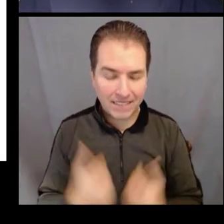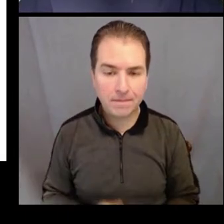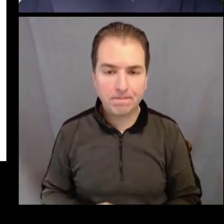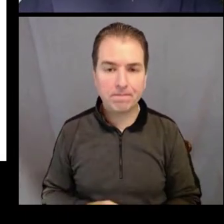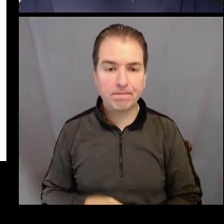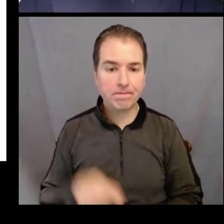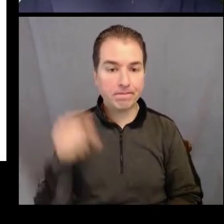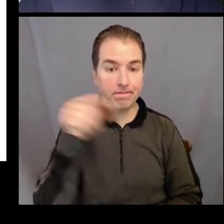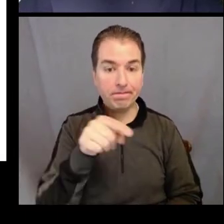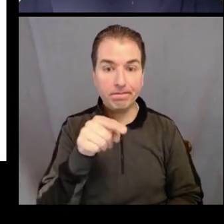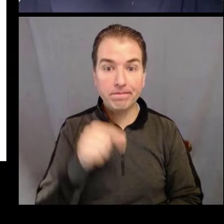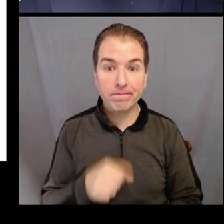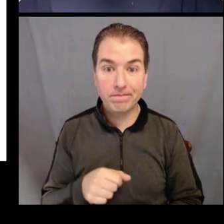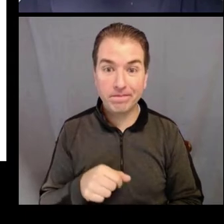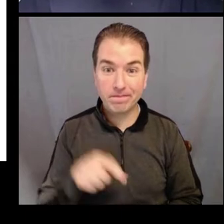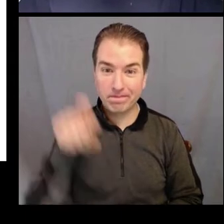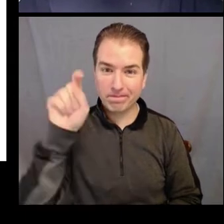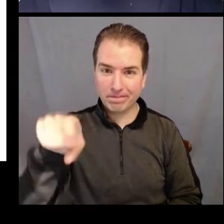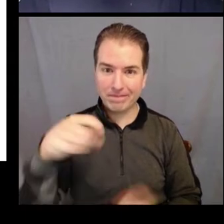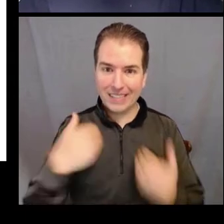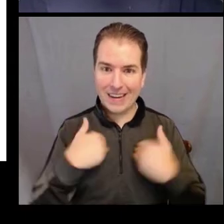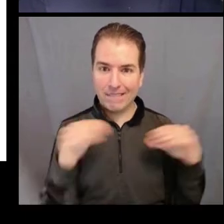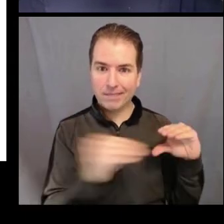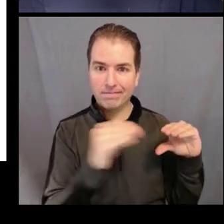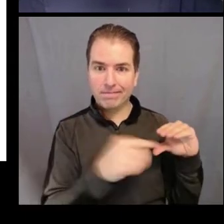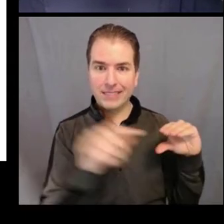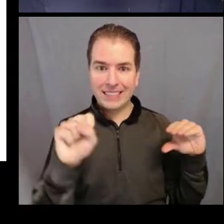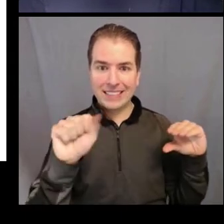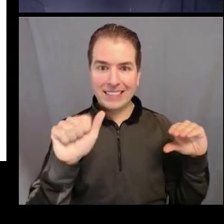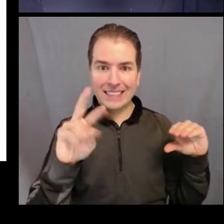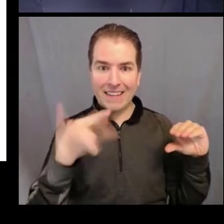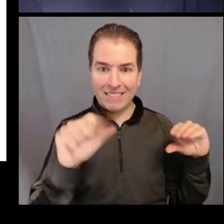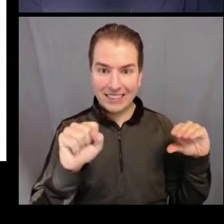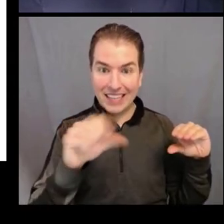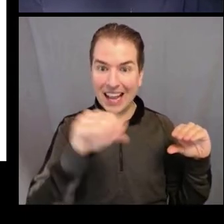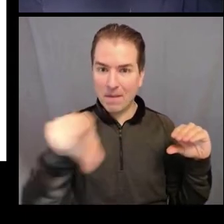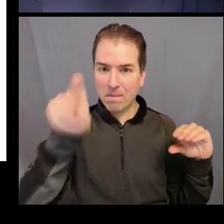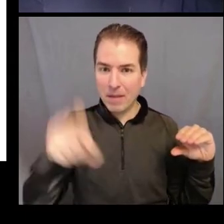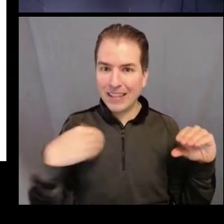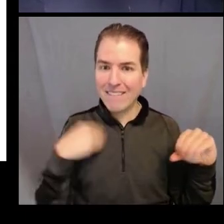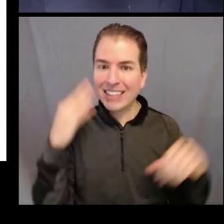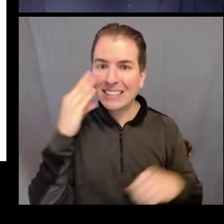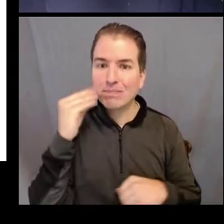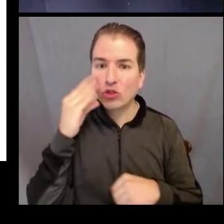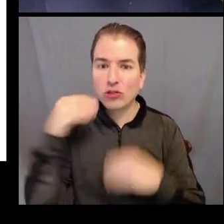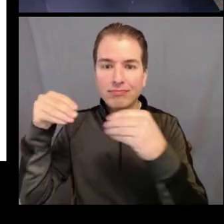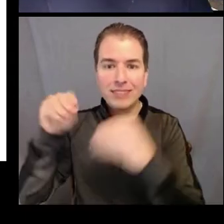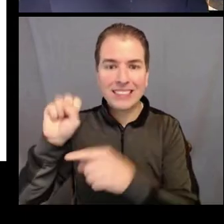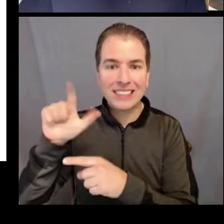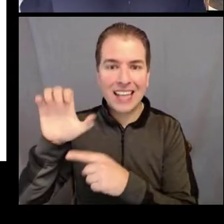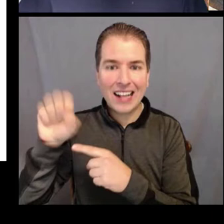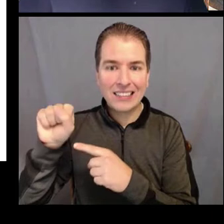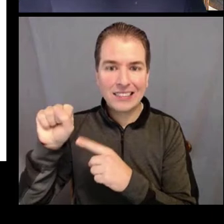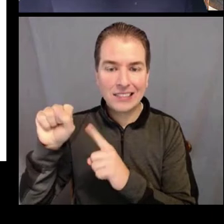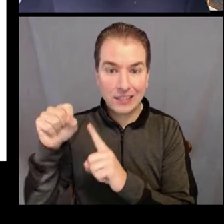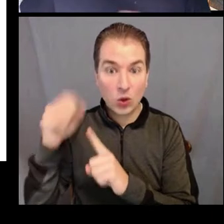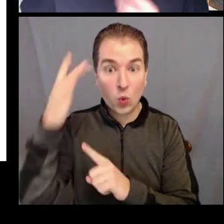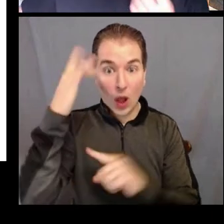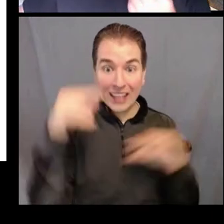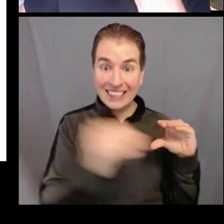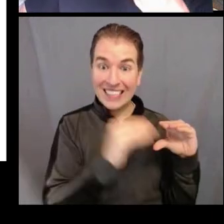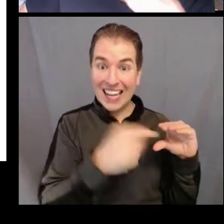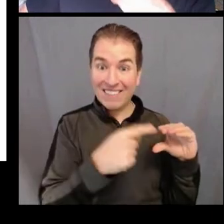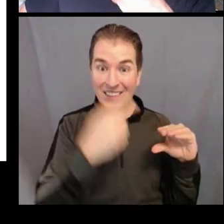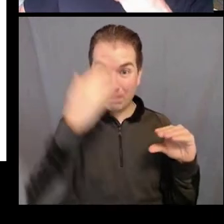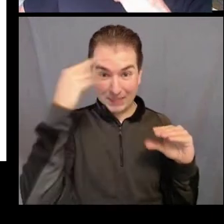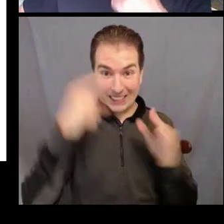The prerequisites are that you need savings and you need sales experience. You need savings because